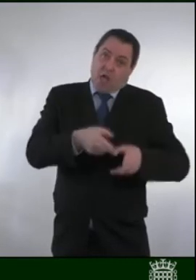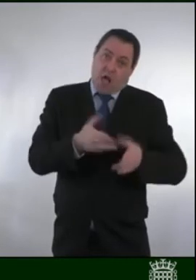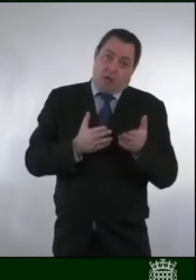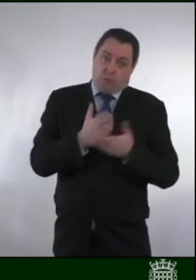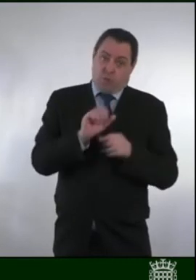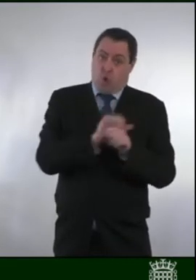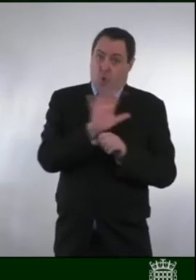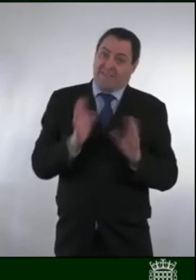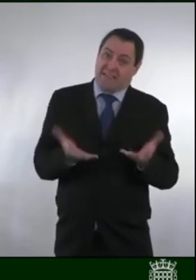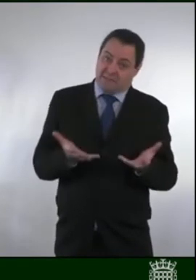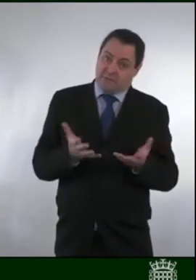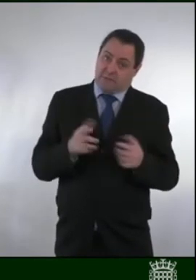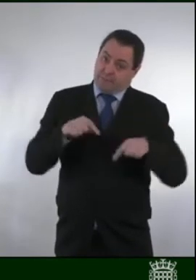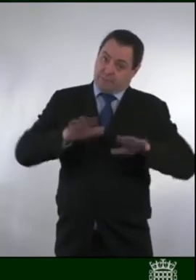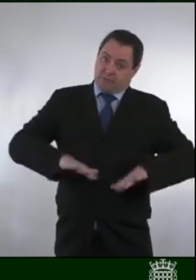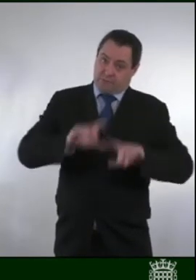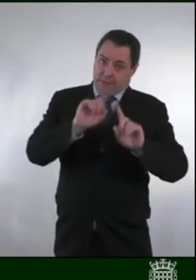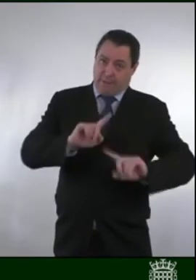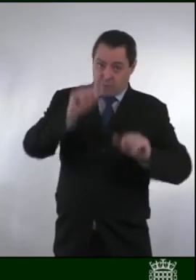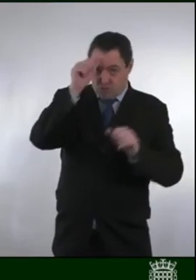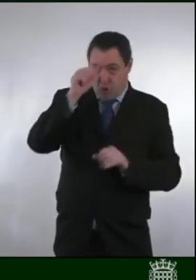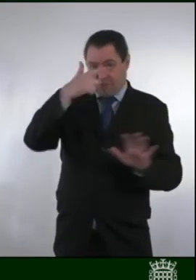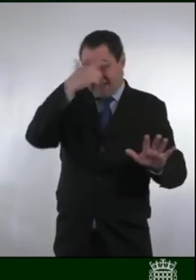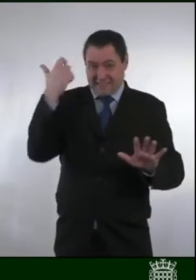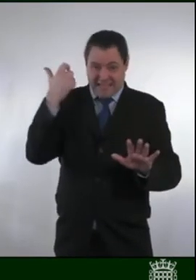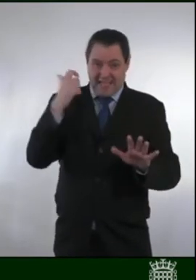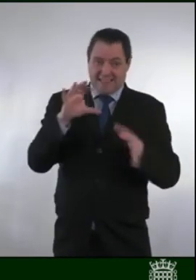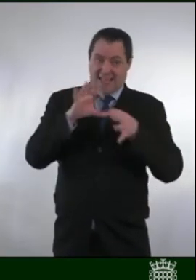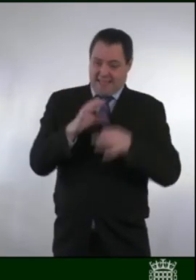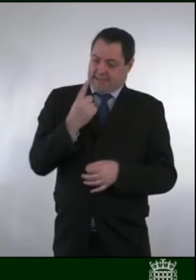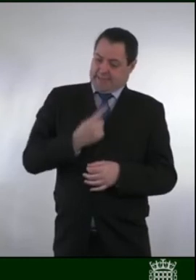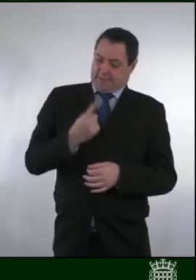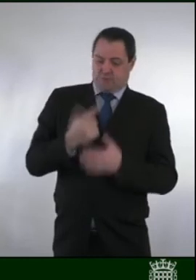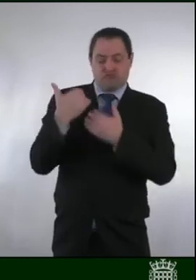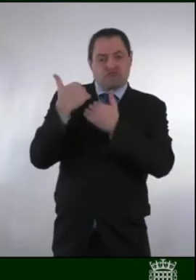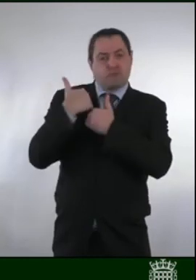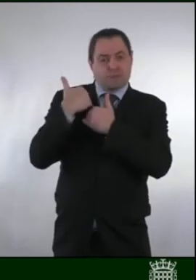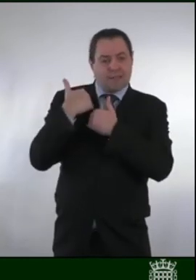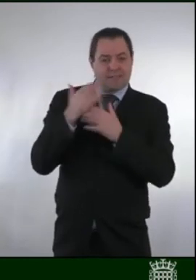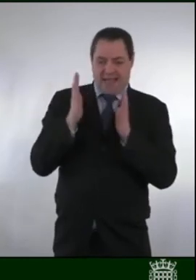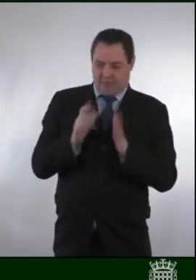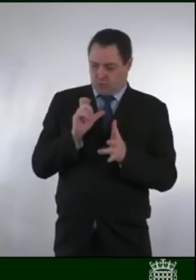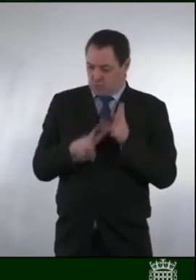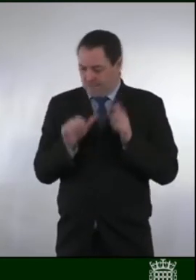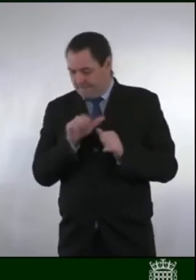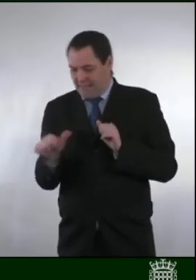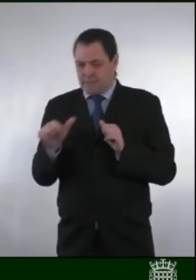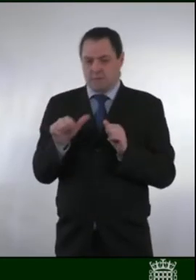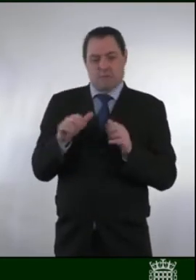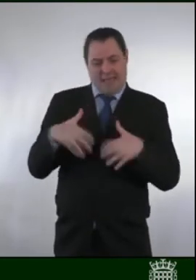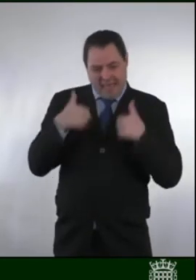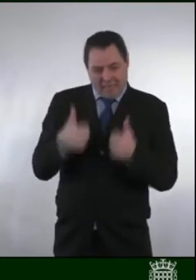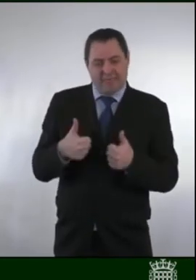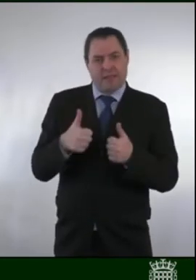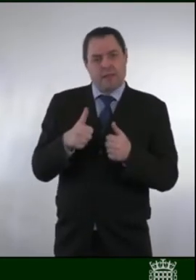people of this country understand, and they understand that it is all of our individual responsibility to do what we can to get healthy, to